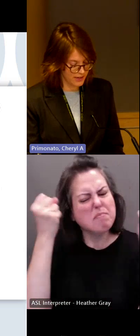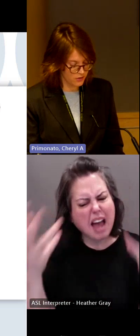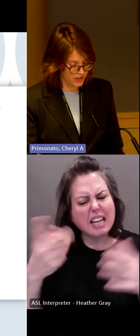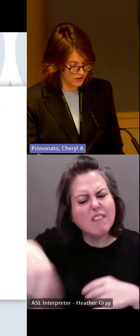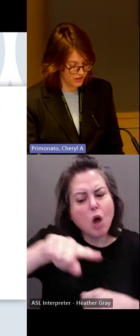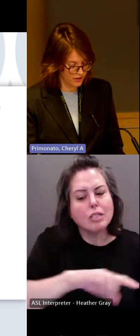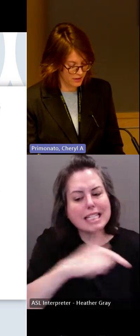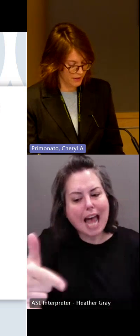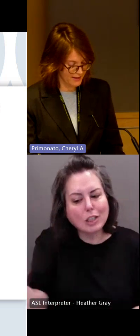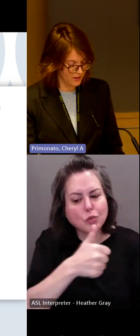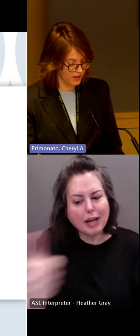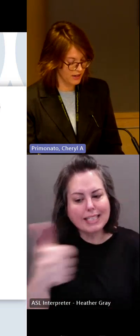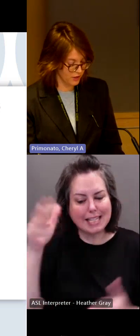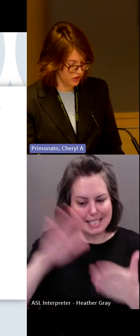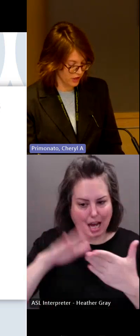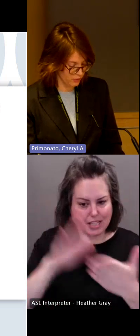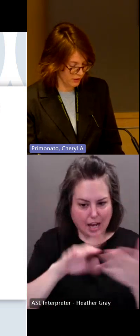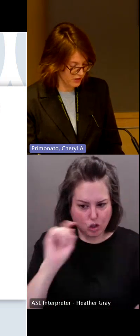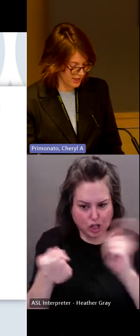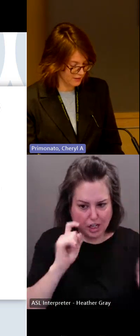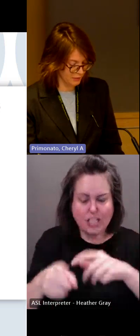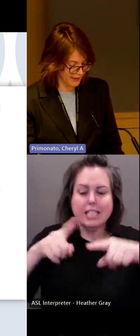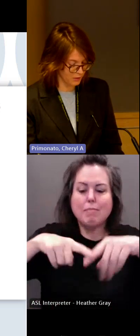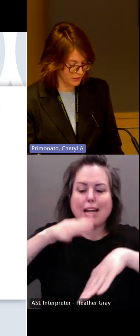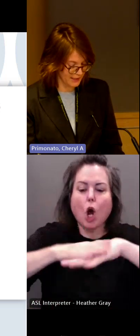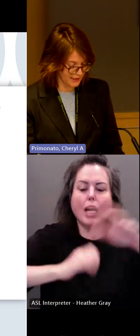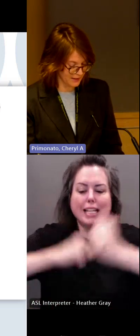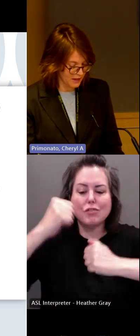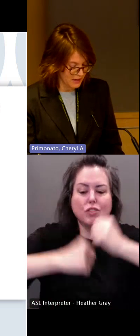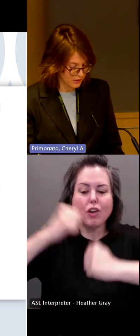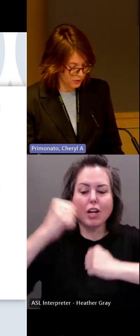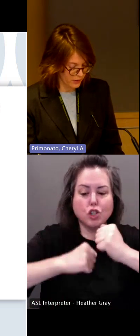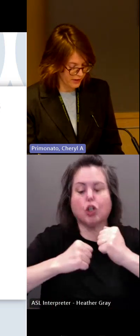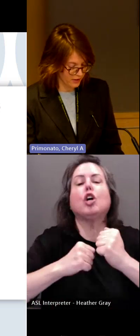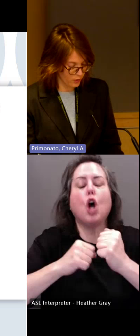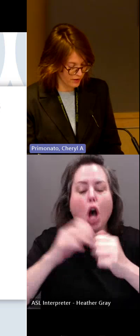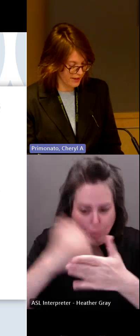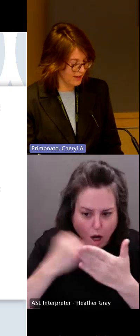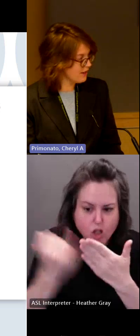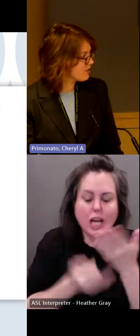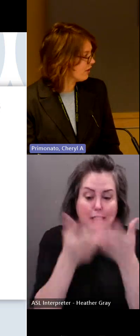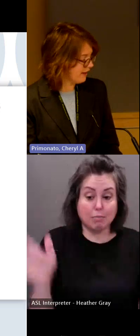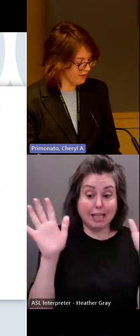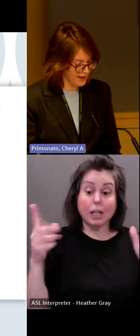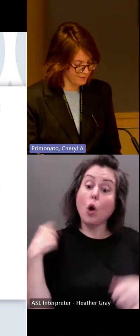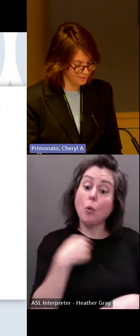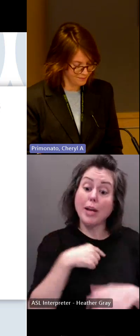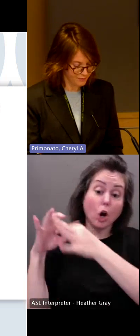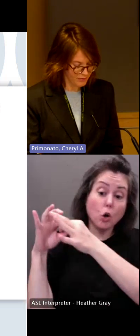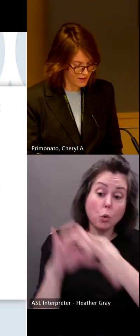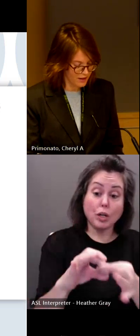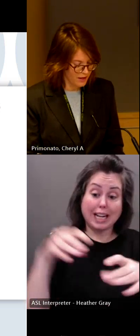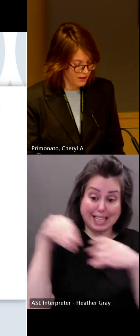Transit Downtown changes are dependent on infrastructure projects being completed. So we are coordinating internally on